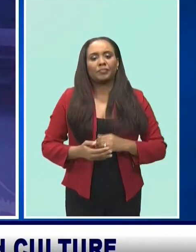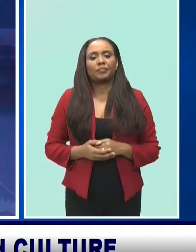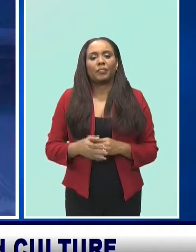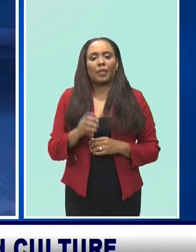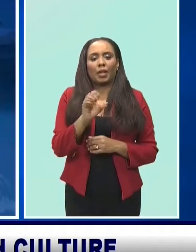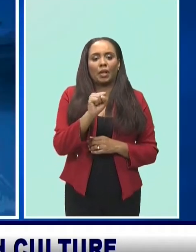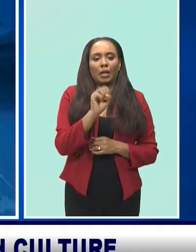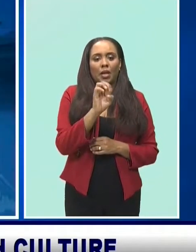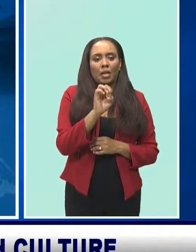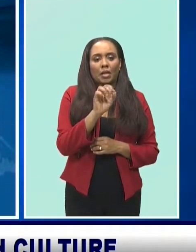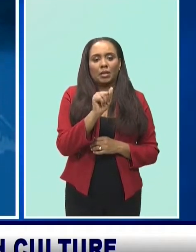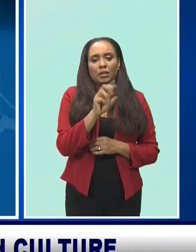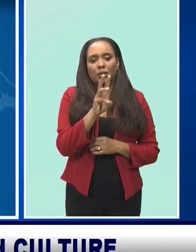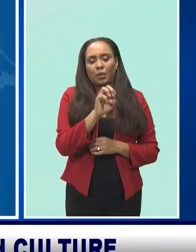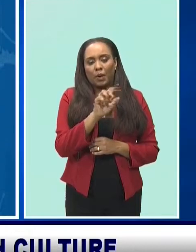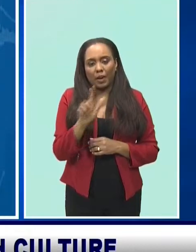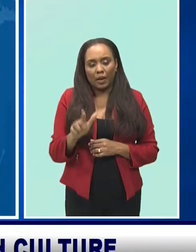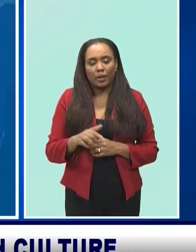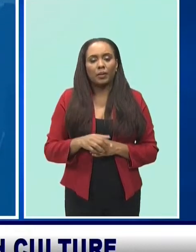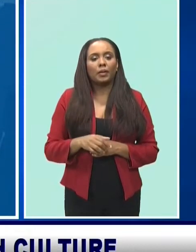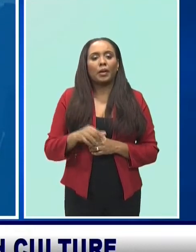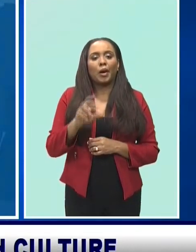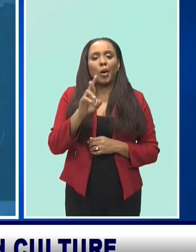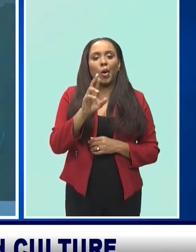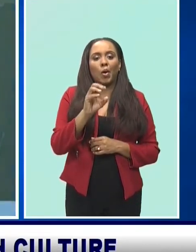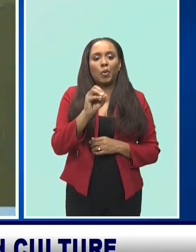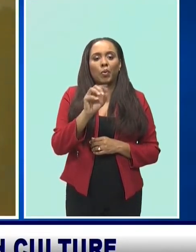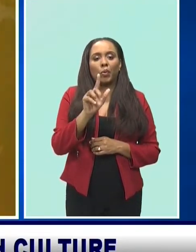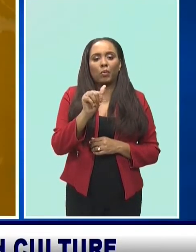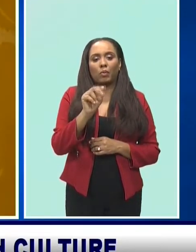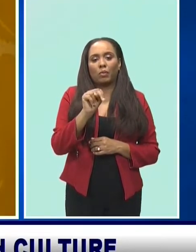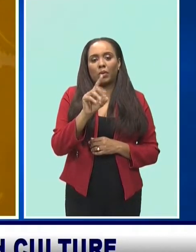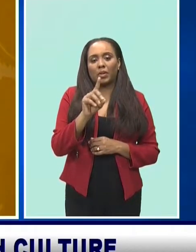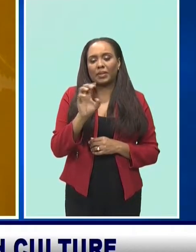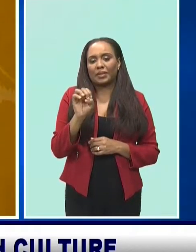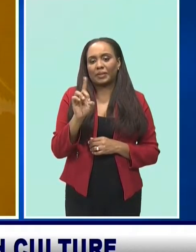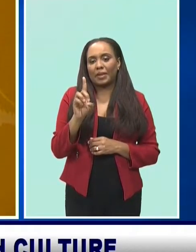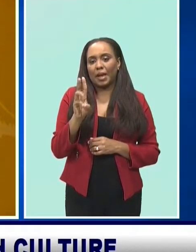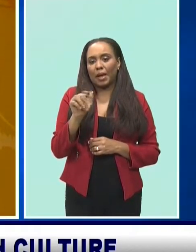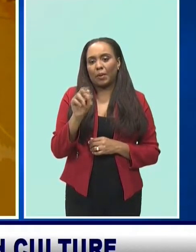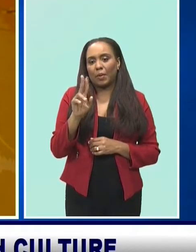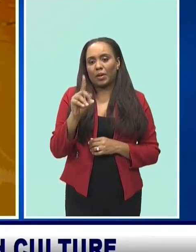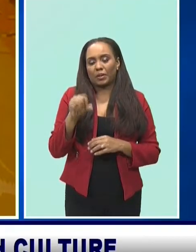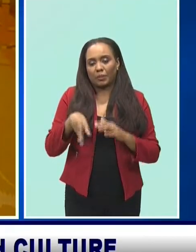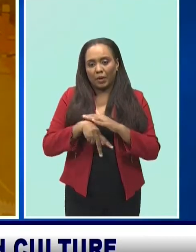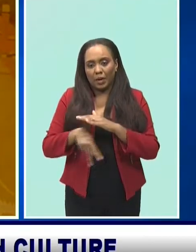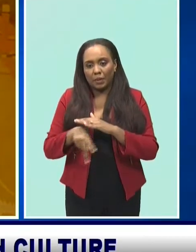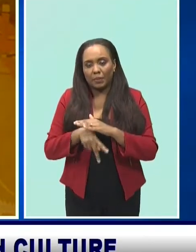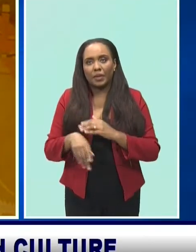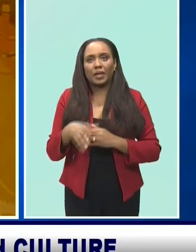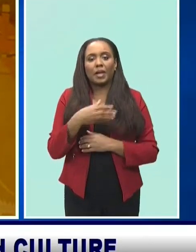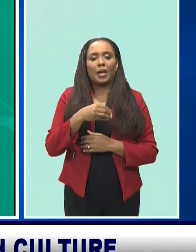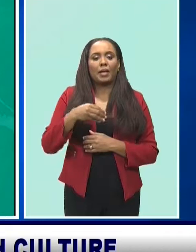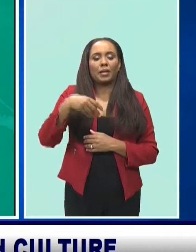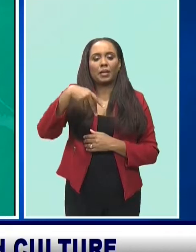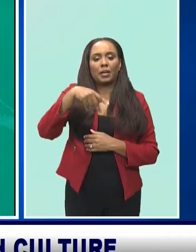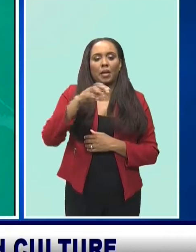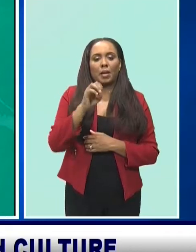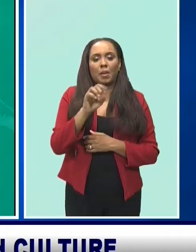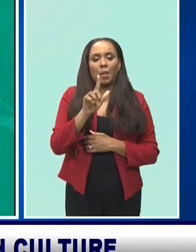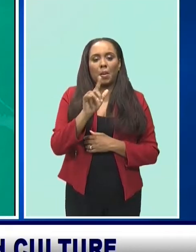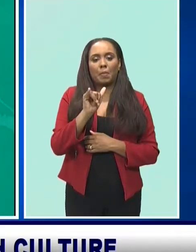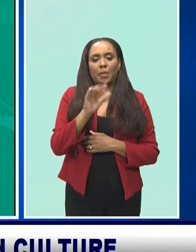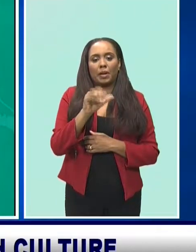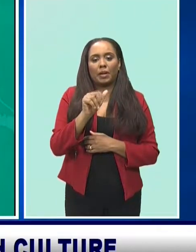Center, Roland Edwards Primary, as well as Pelican Village. Okay. Your spot is reserved when you